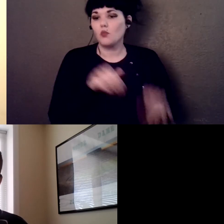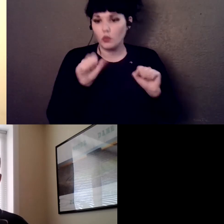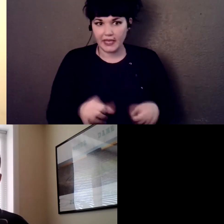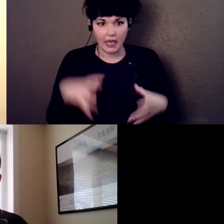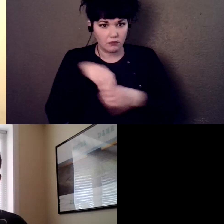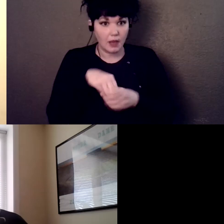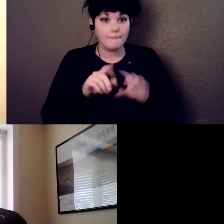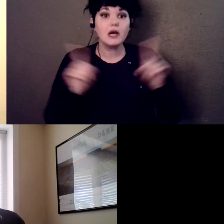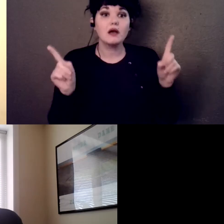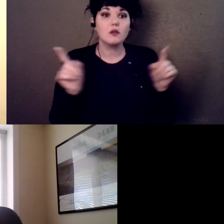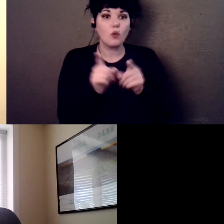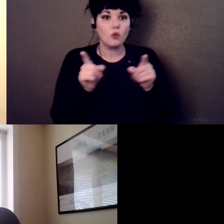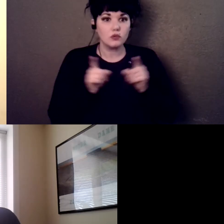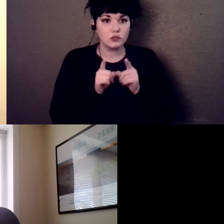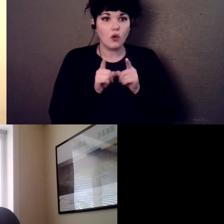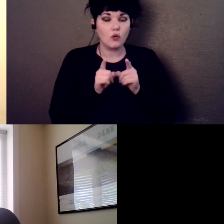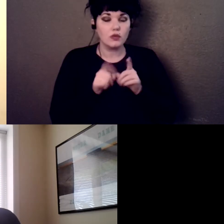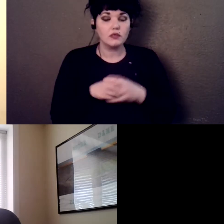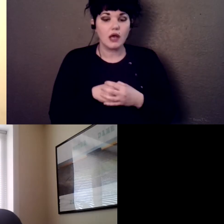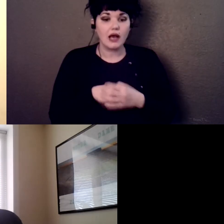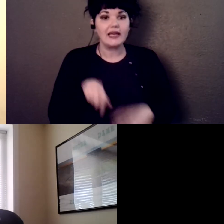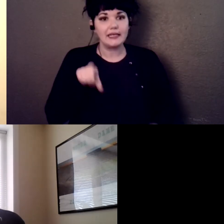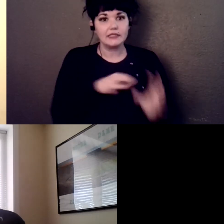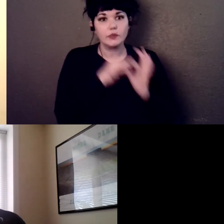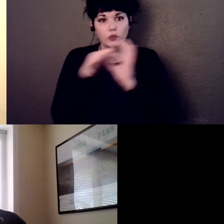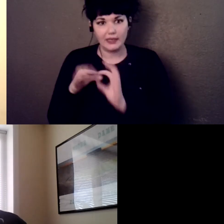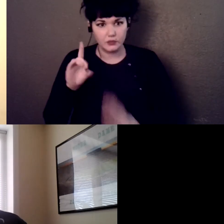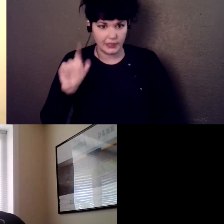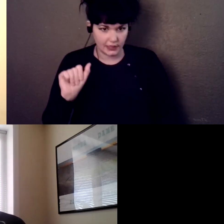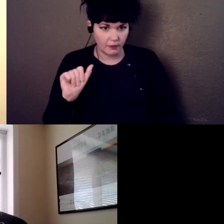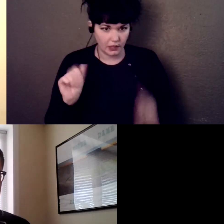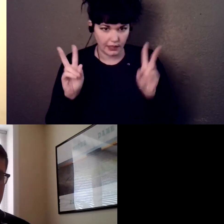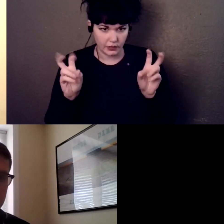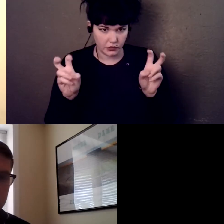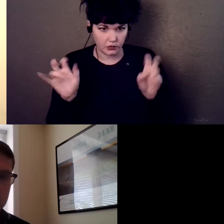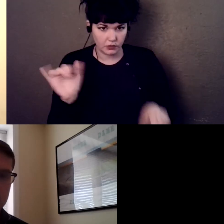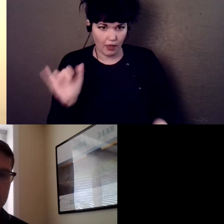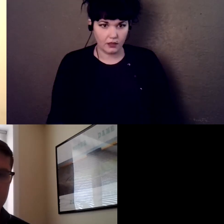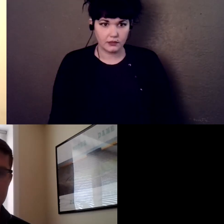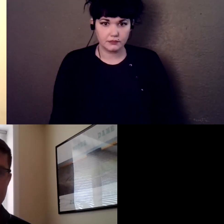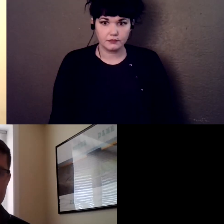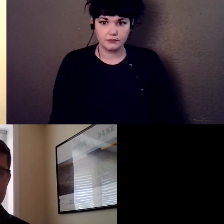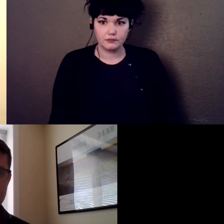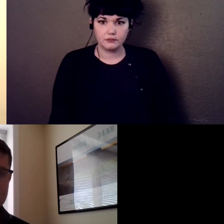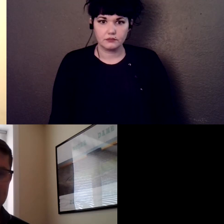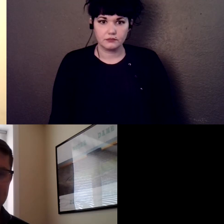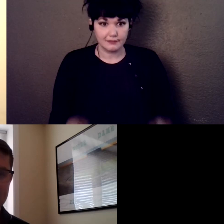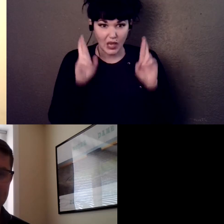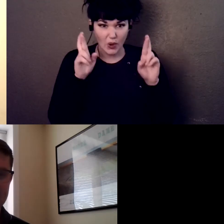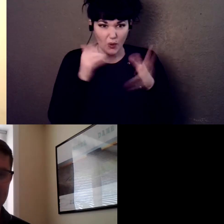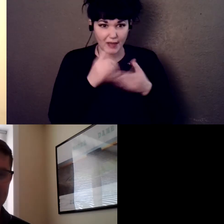would also need to be related to a disability related, issue as well. I hope that